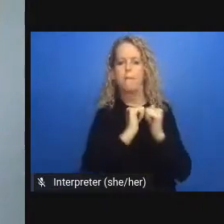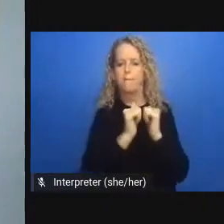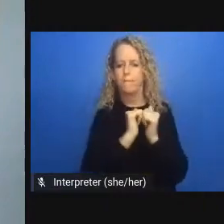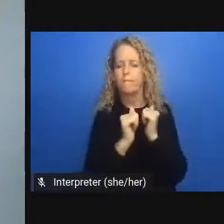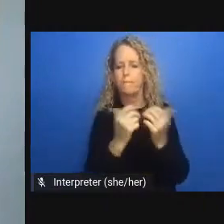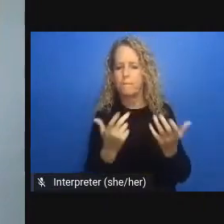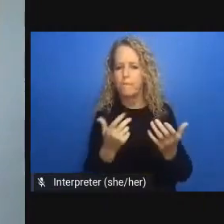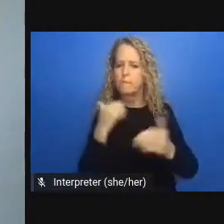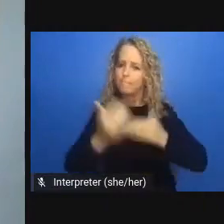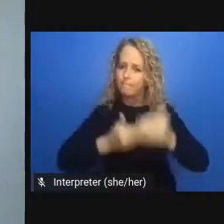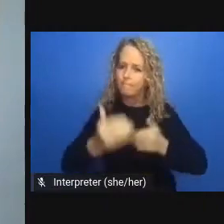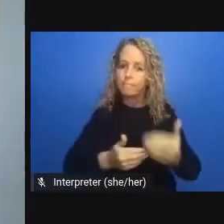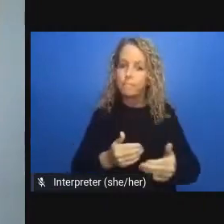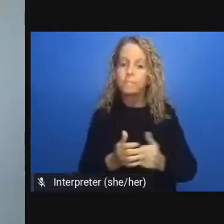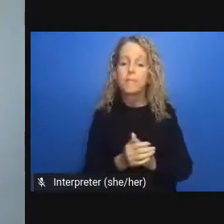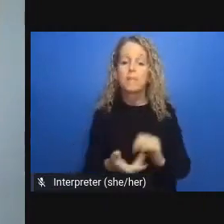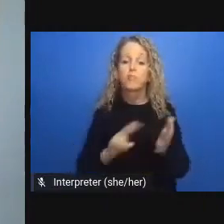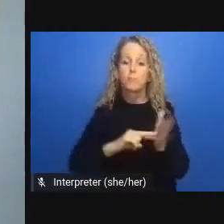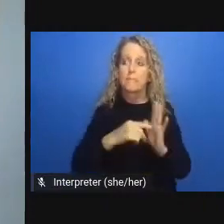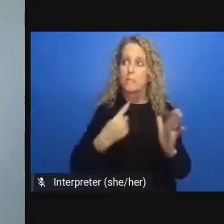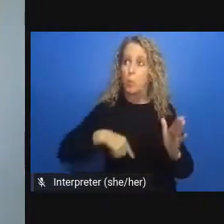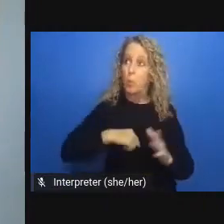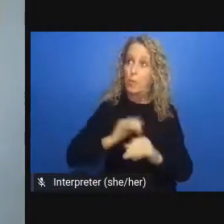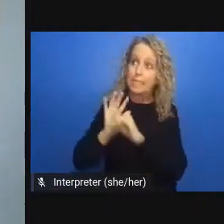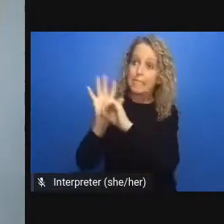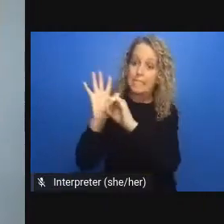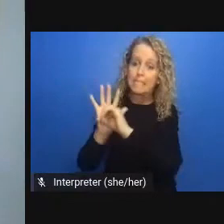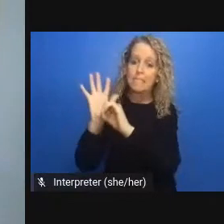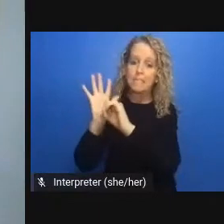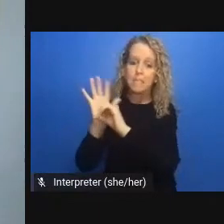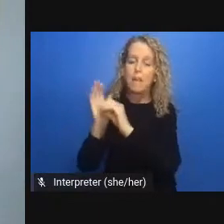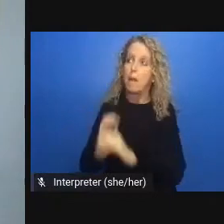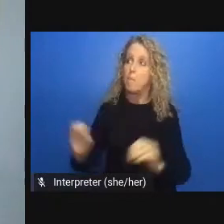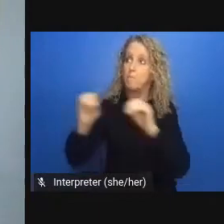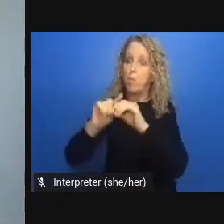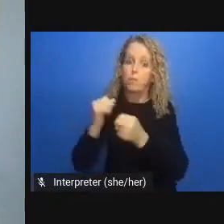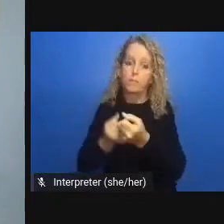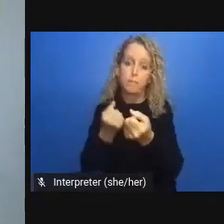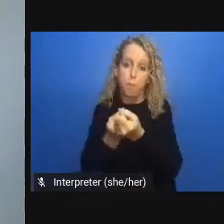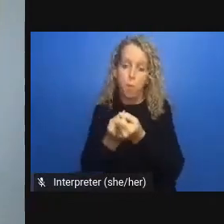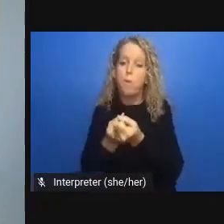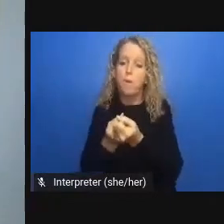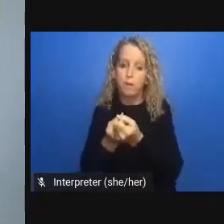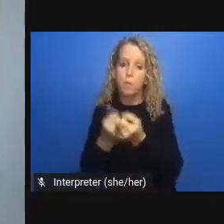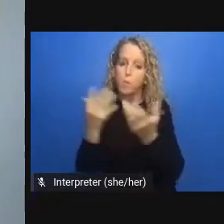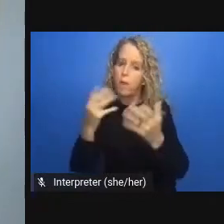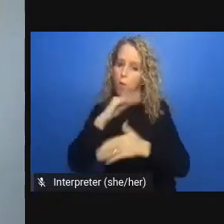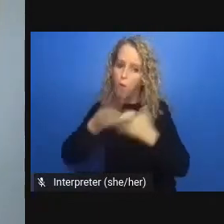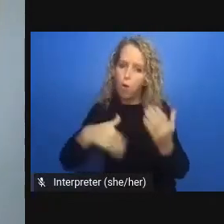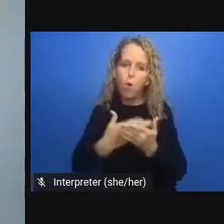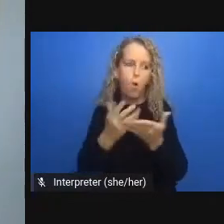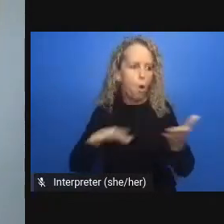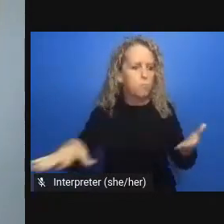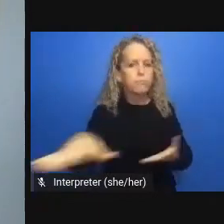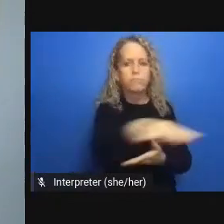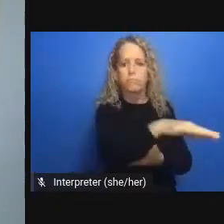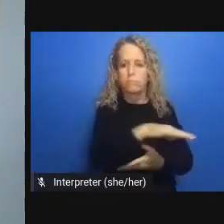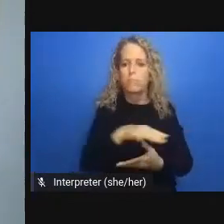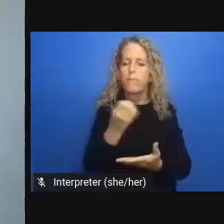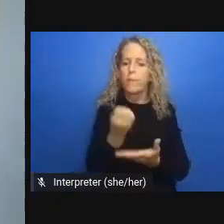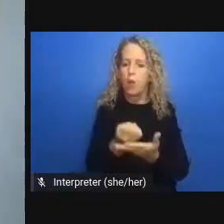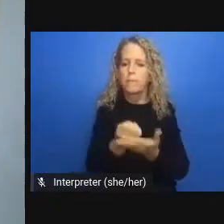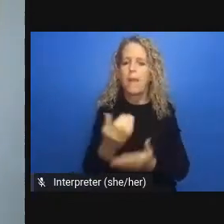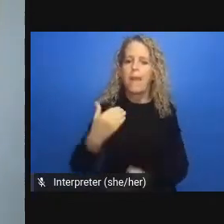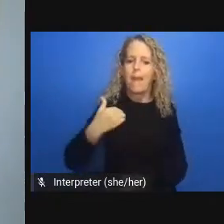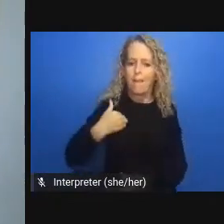support of that, we're advocating for further support for the adoption of digital technologies across all sectors of the economy. And this is